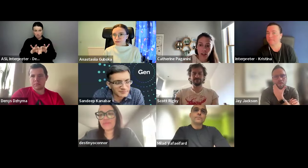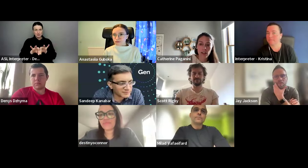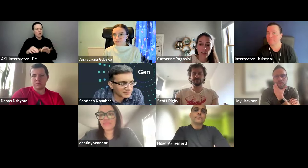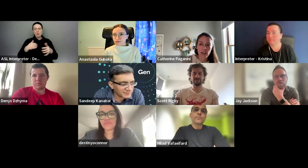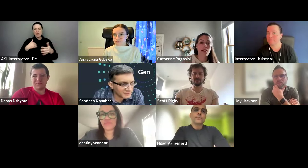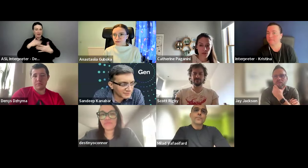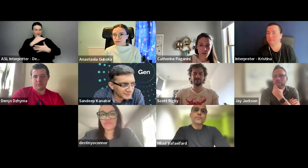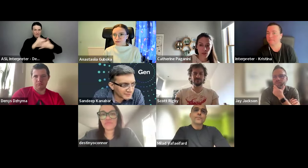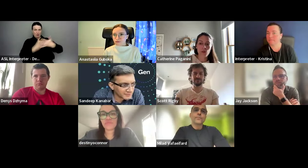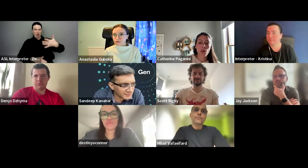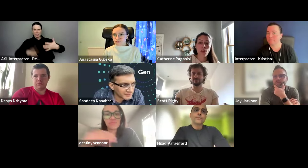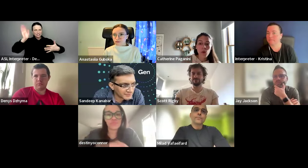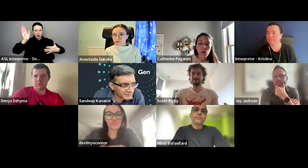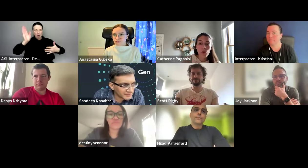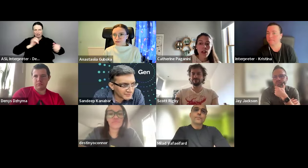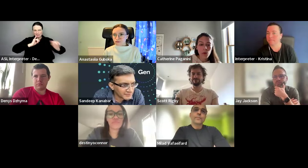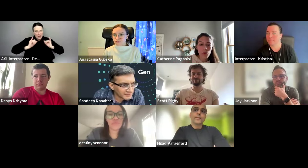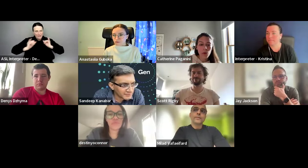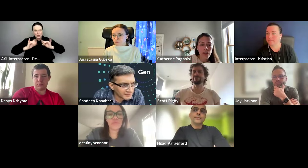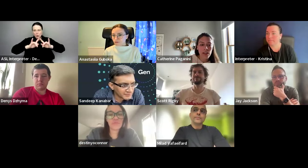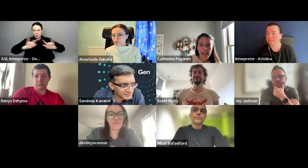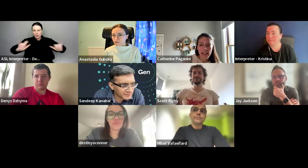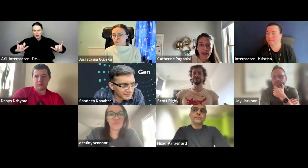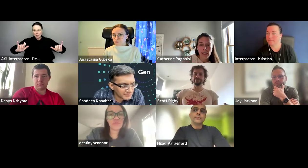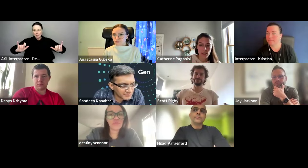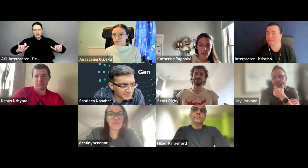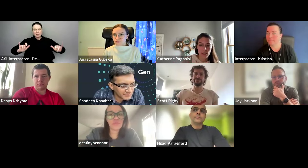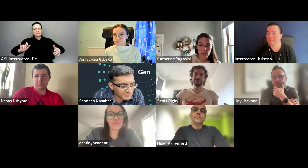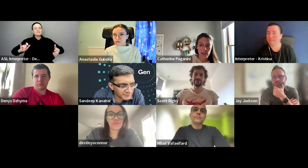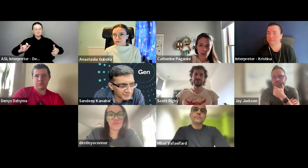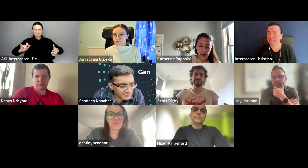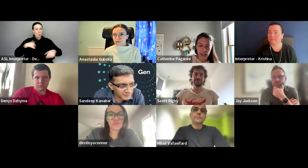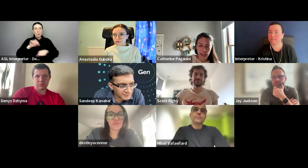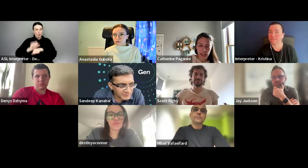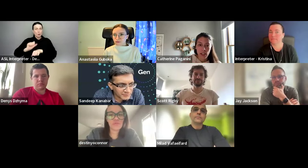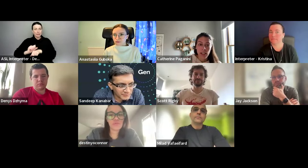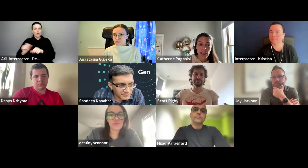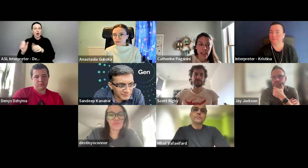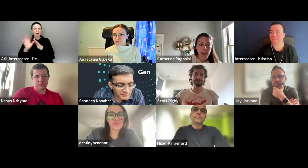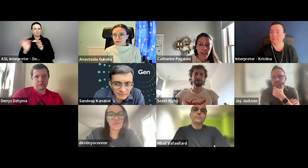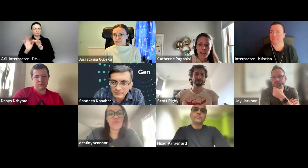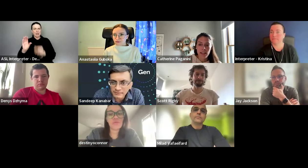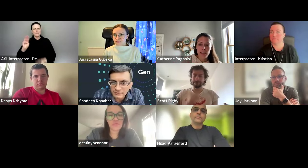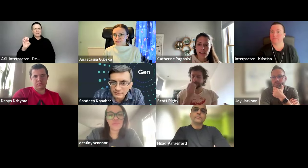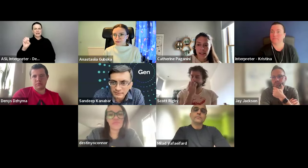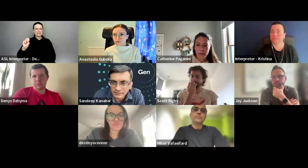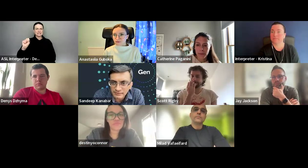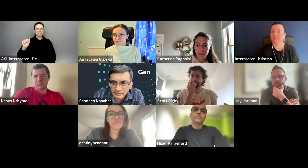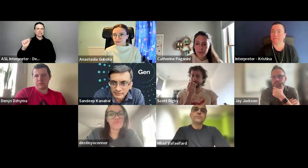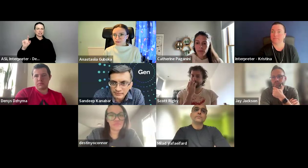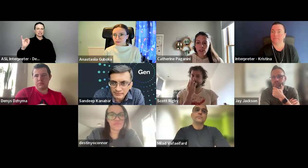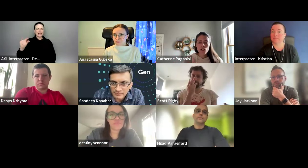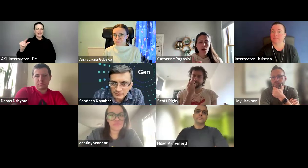these talks and interviews. We are working on that messaging doc, right?